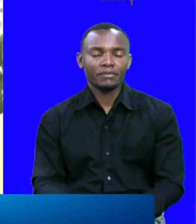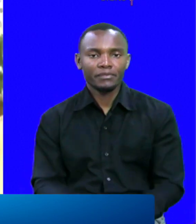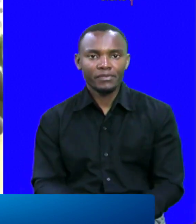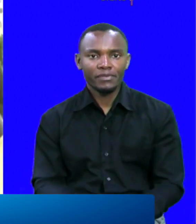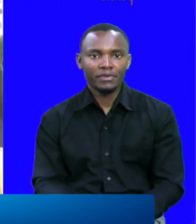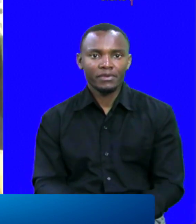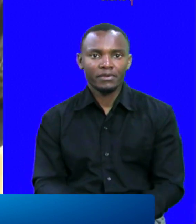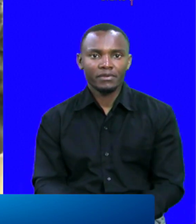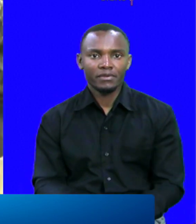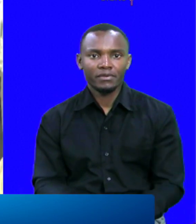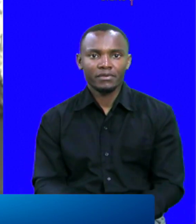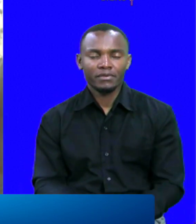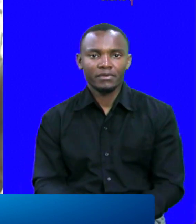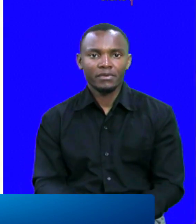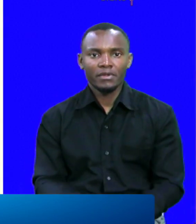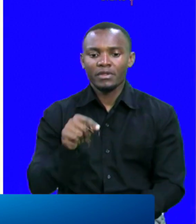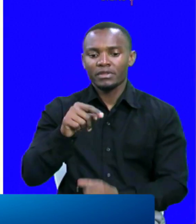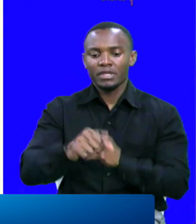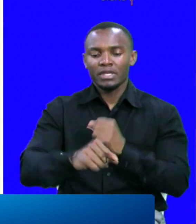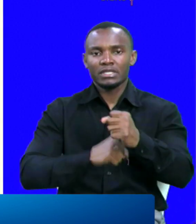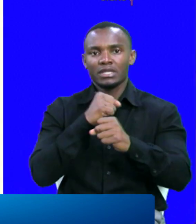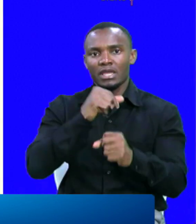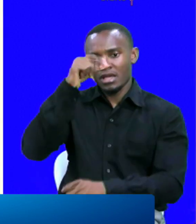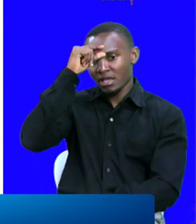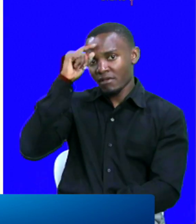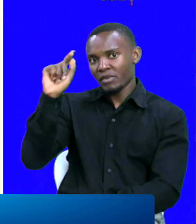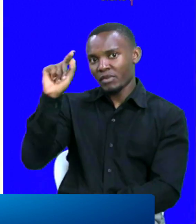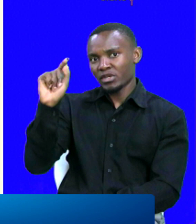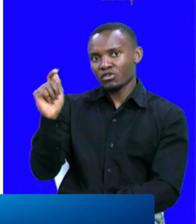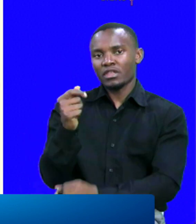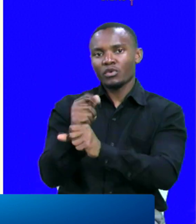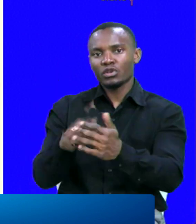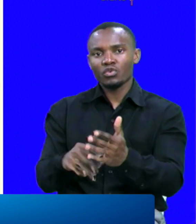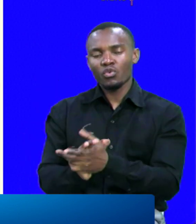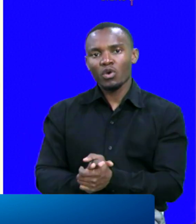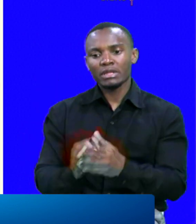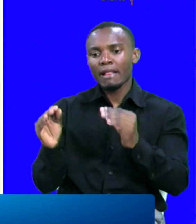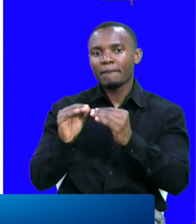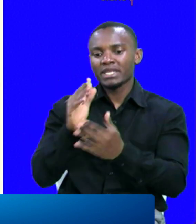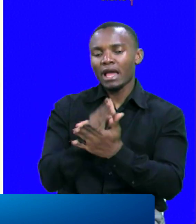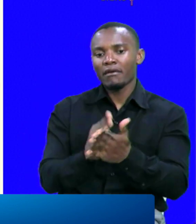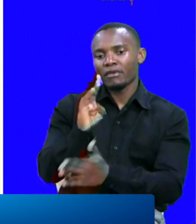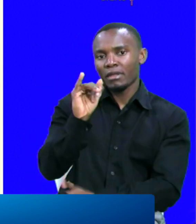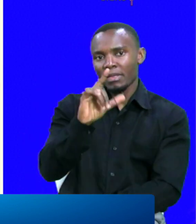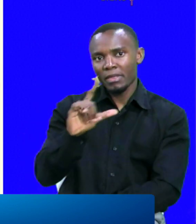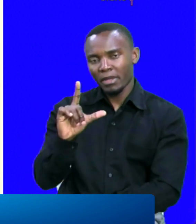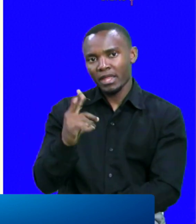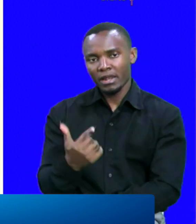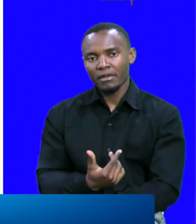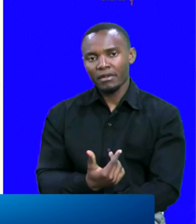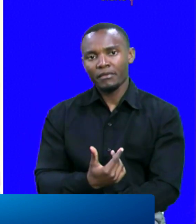on the fertilizer subsidy program is a small fraction of the annual cost of consumption